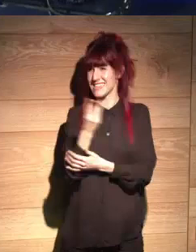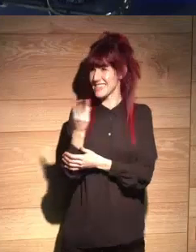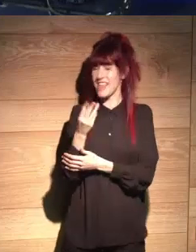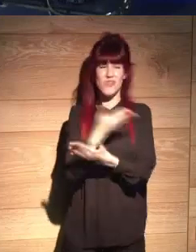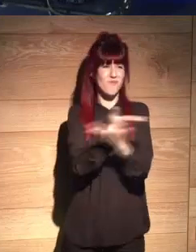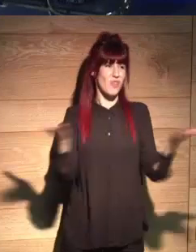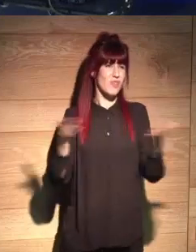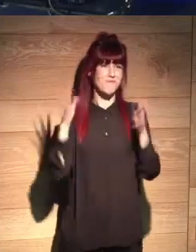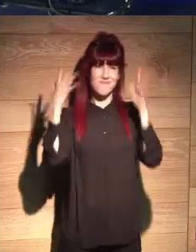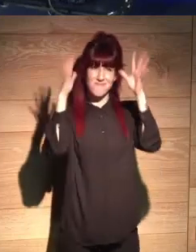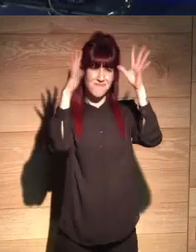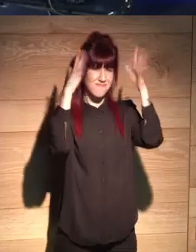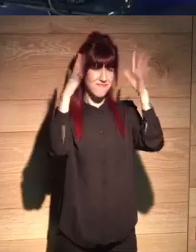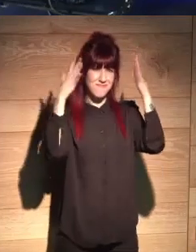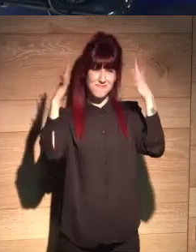much.